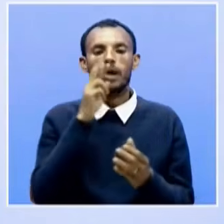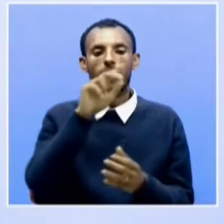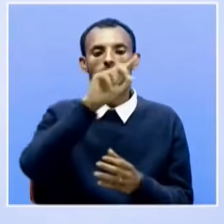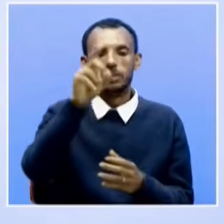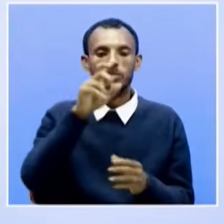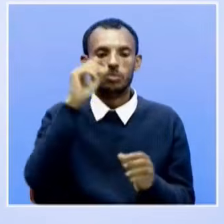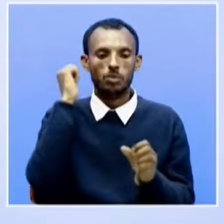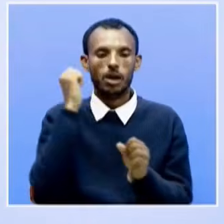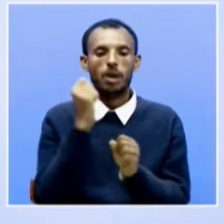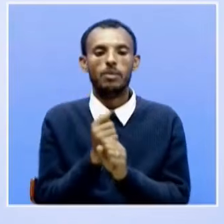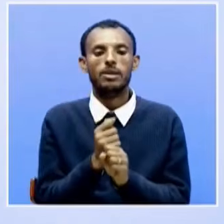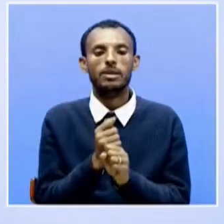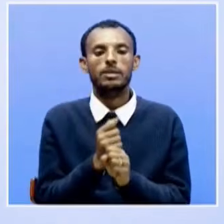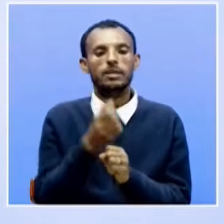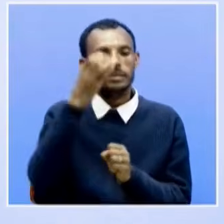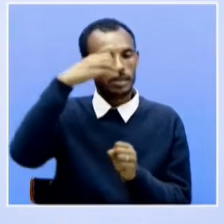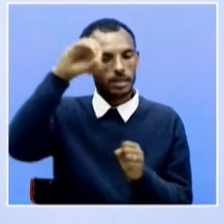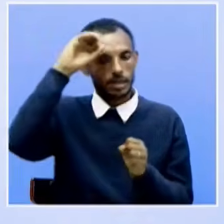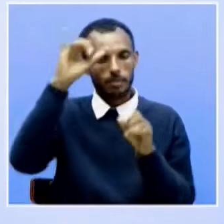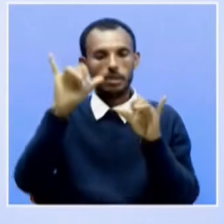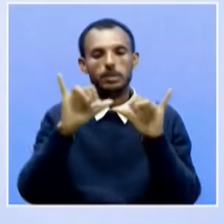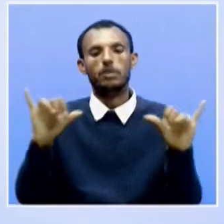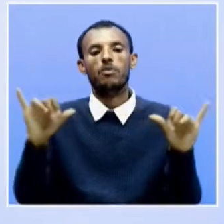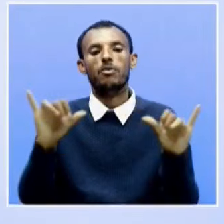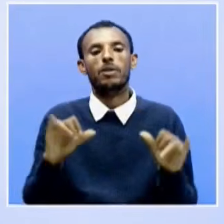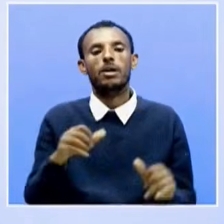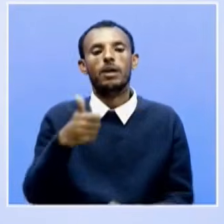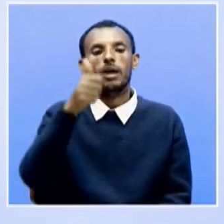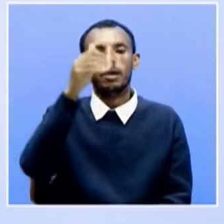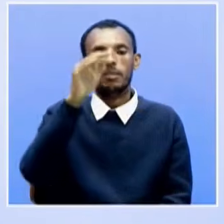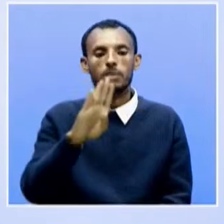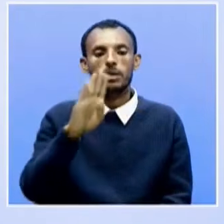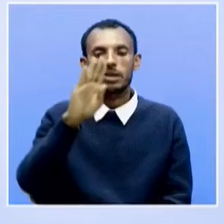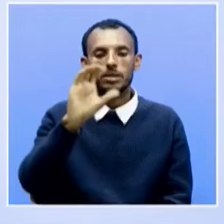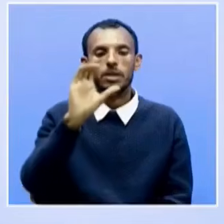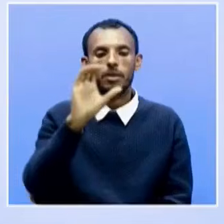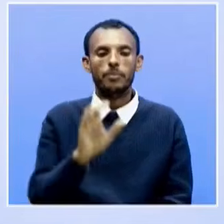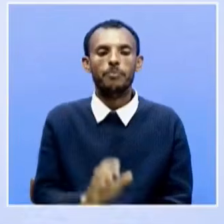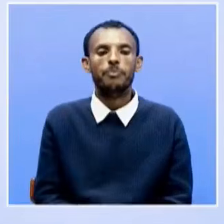to calculate the degree measure of ABC.